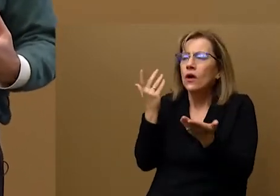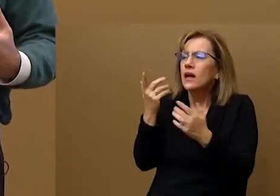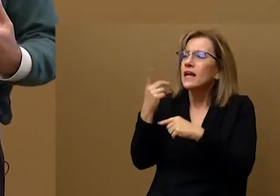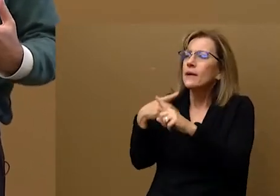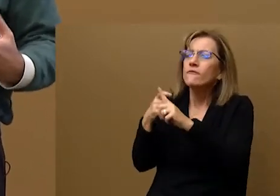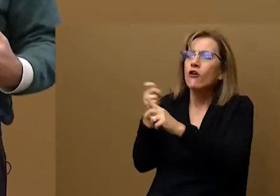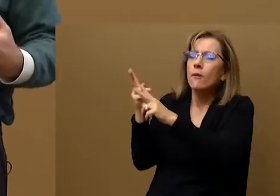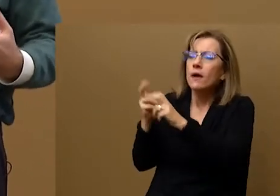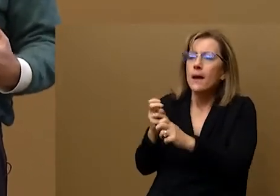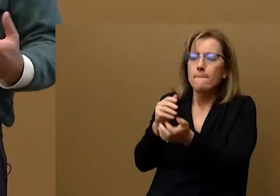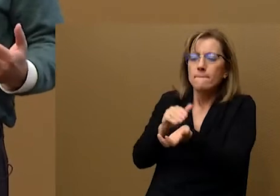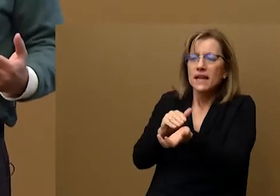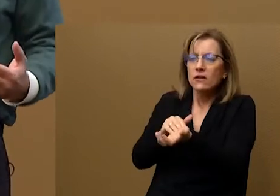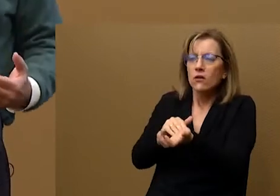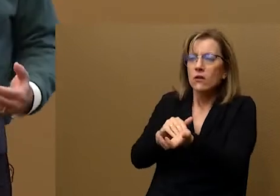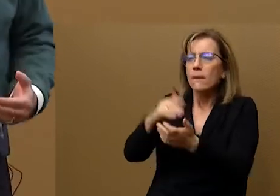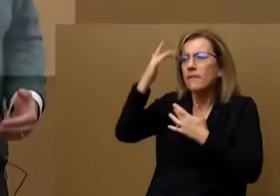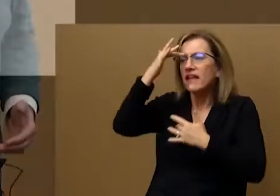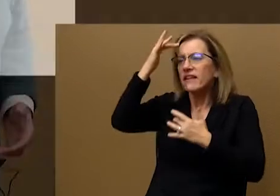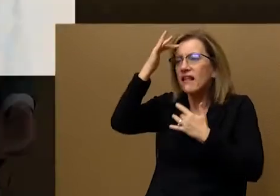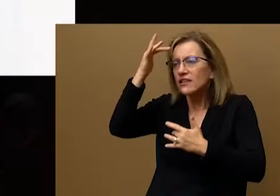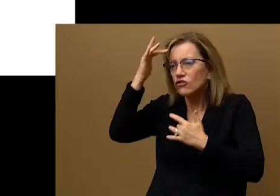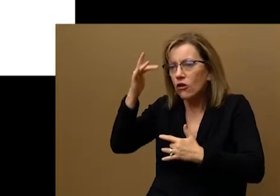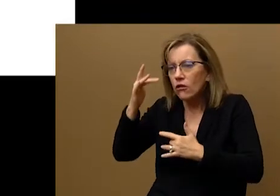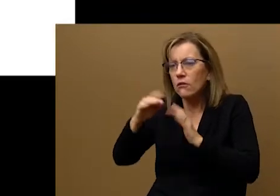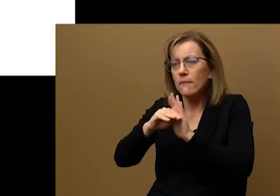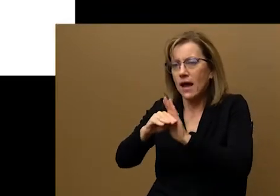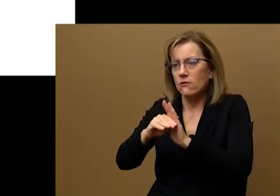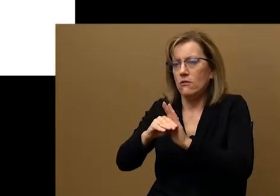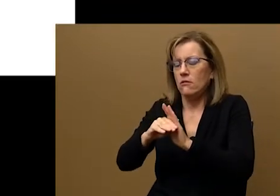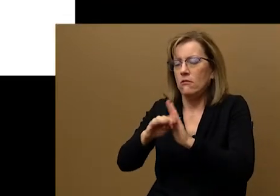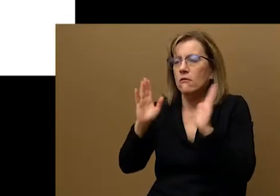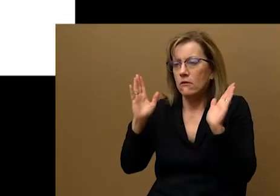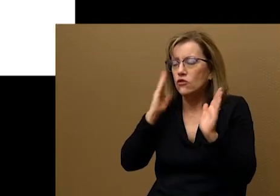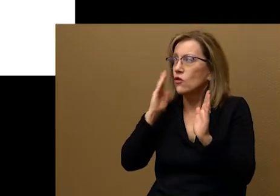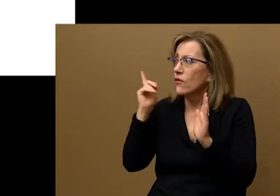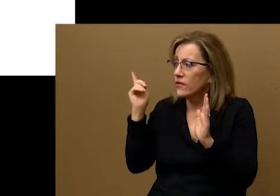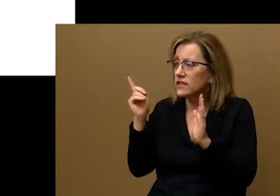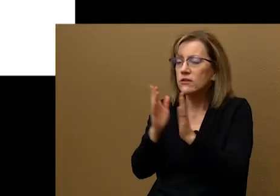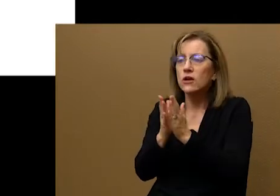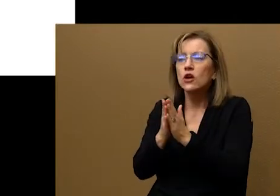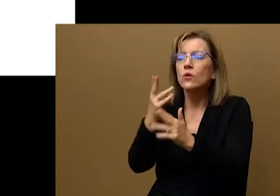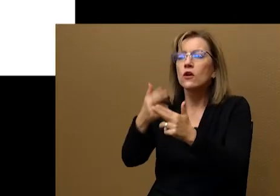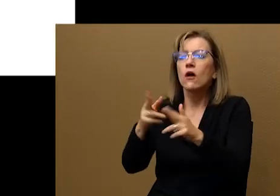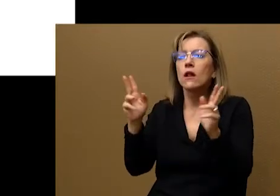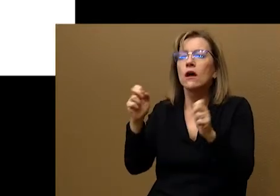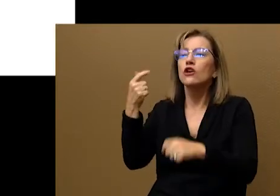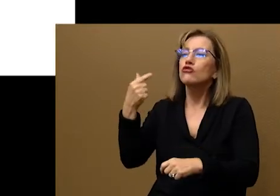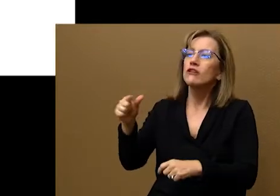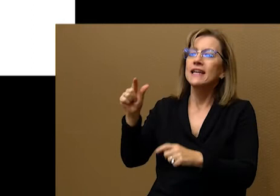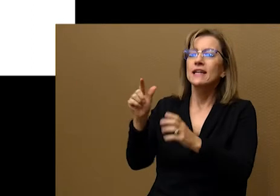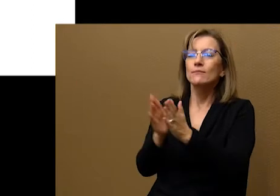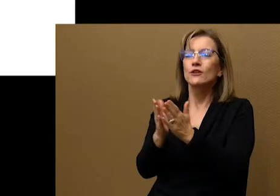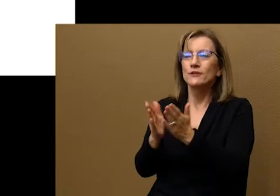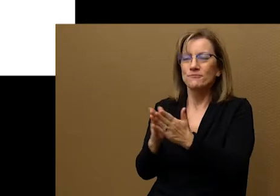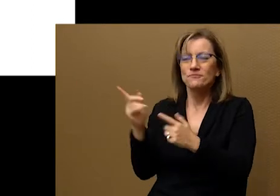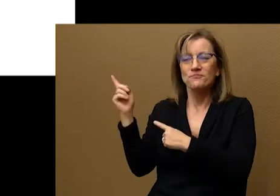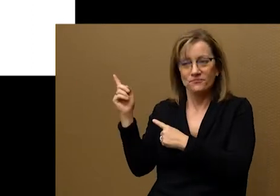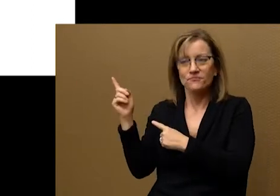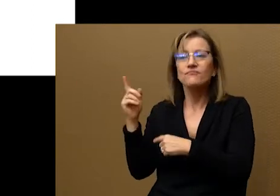call the medical pathological model. Now, you may know this book, we call the Green